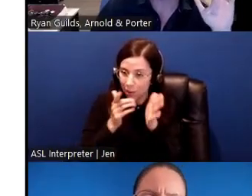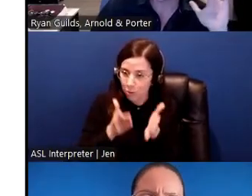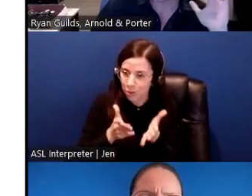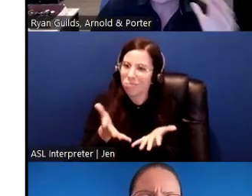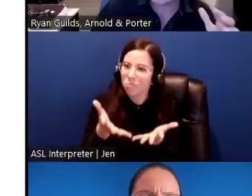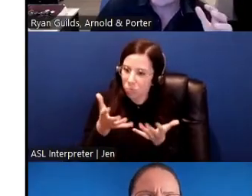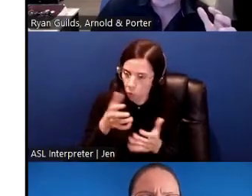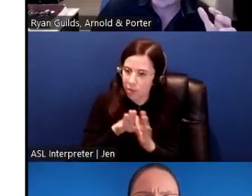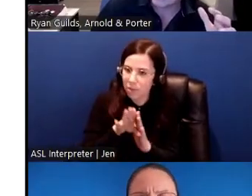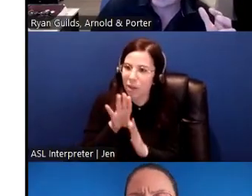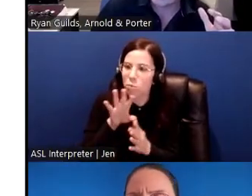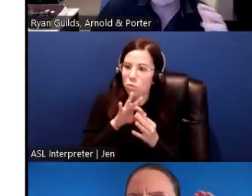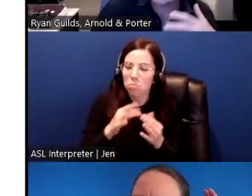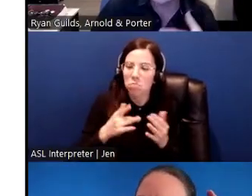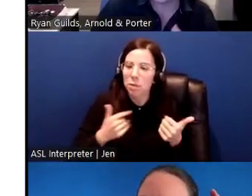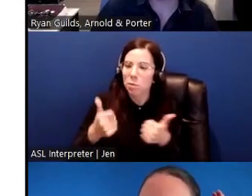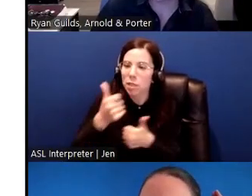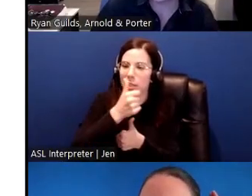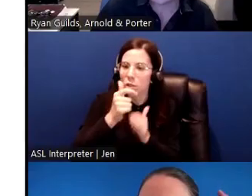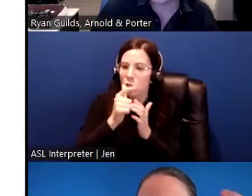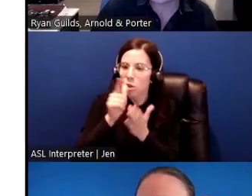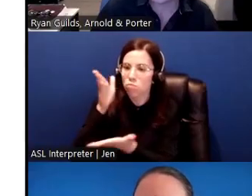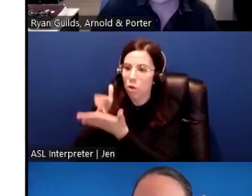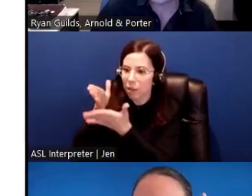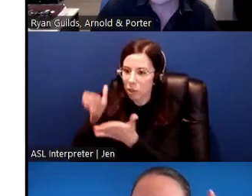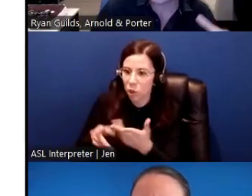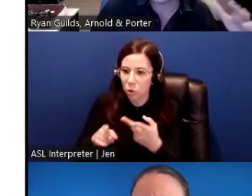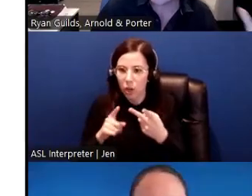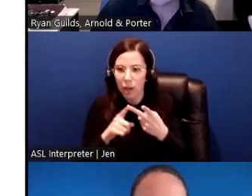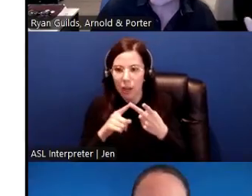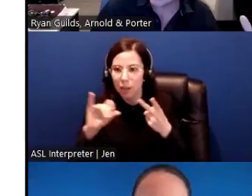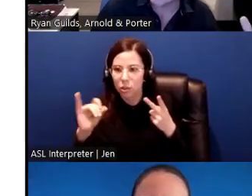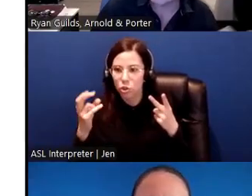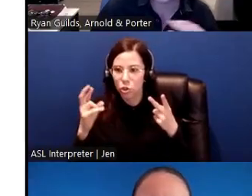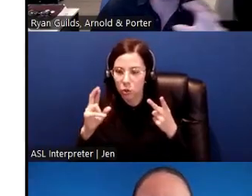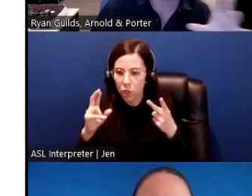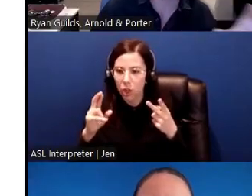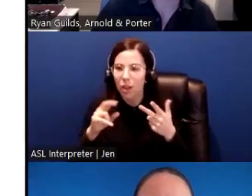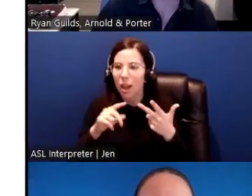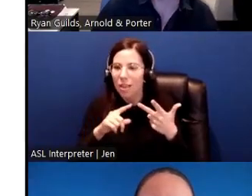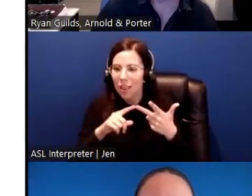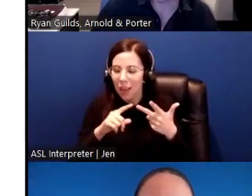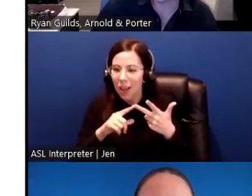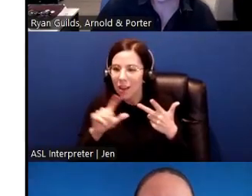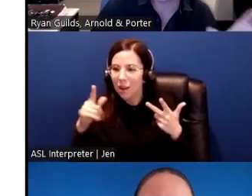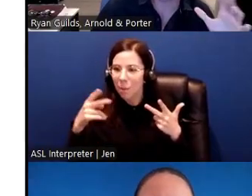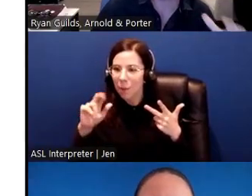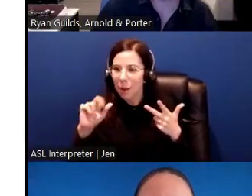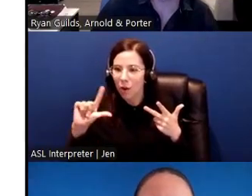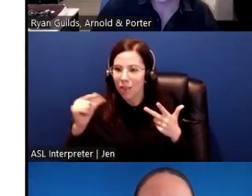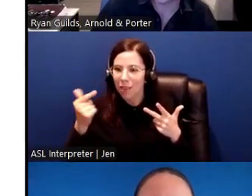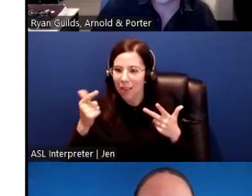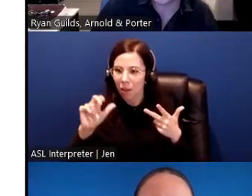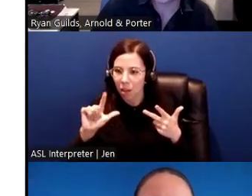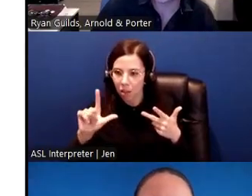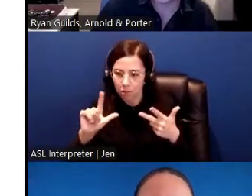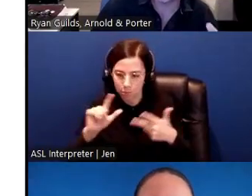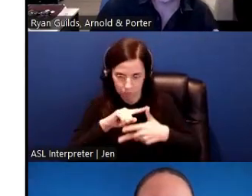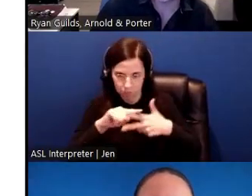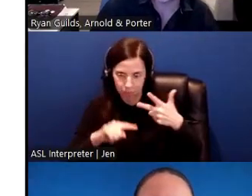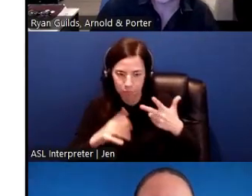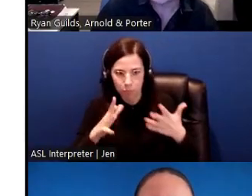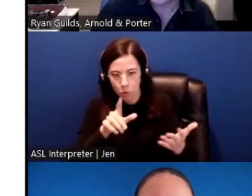There's typically a senior prosecutor and a junior prosecutor, and then a paralegal. You're going to want to get to know them. You're going to want to set up routine